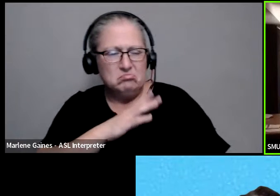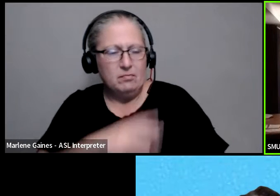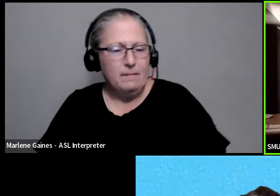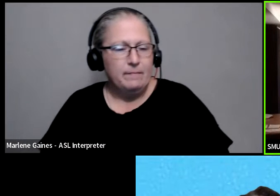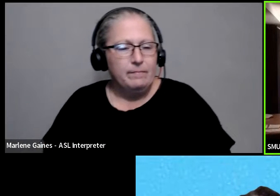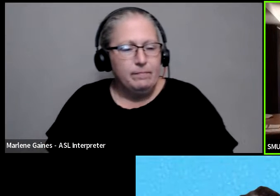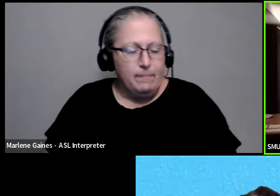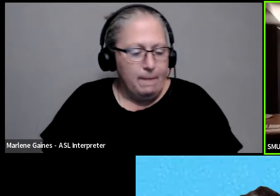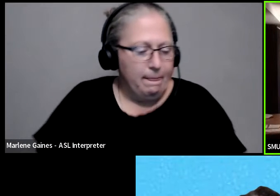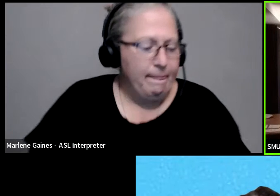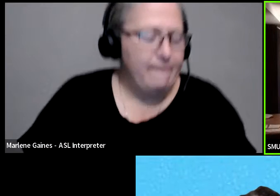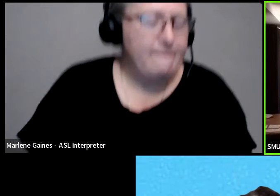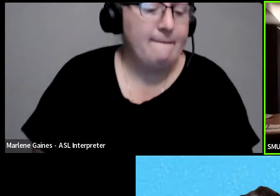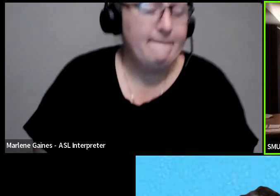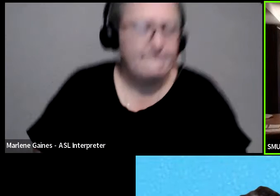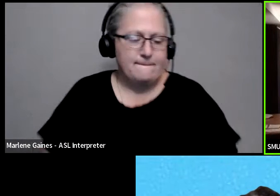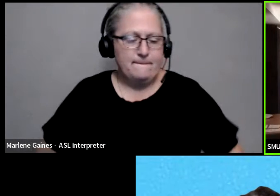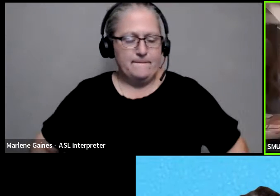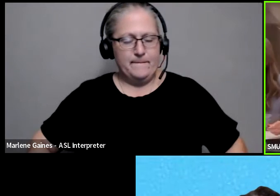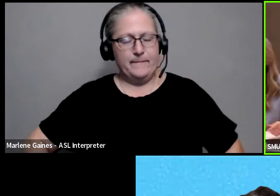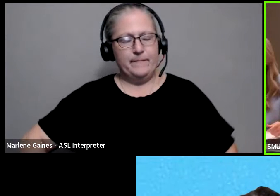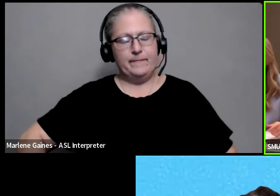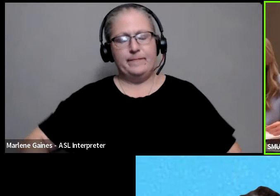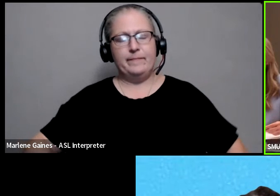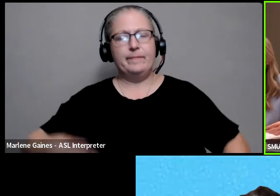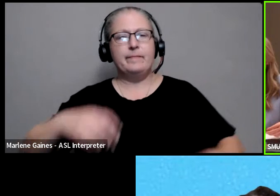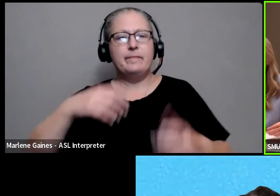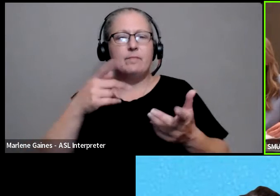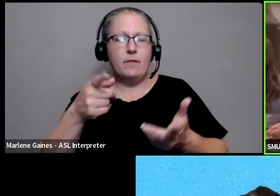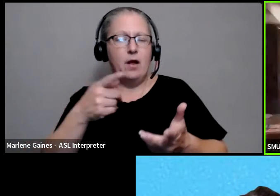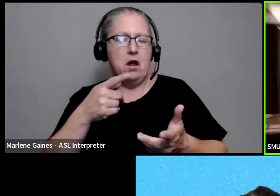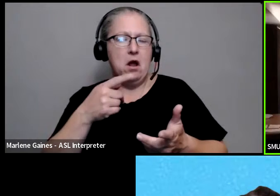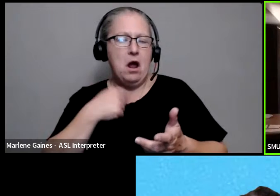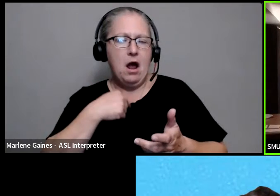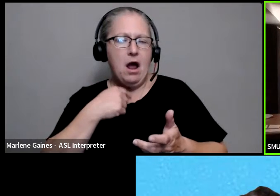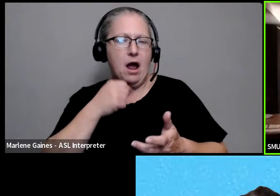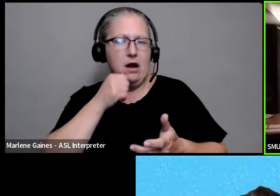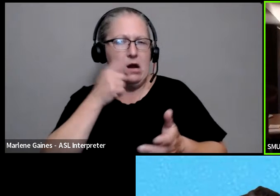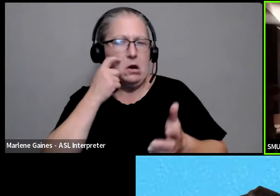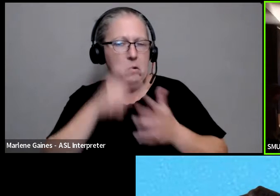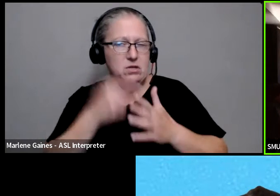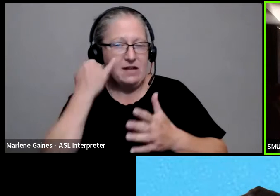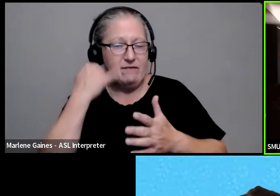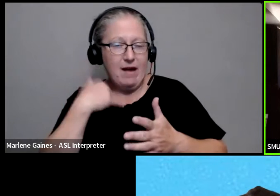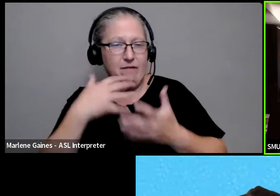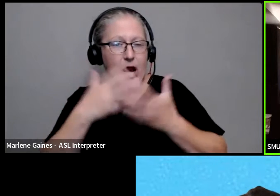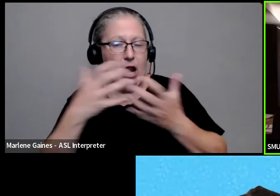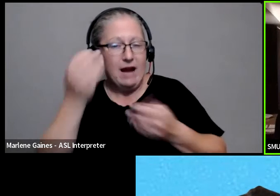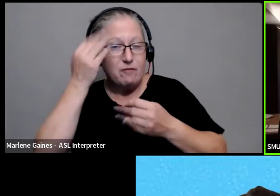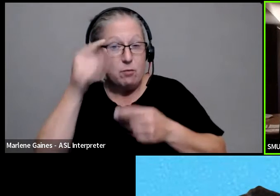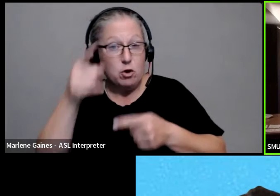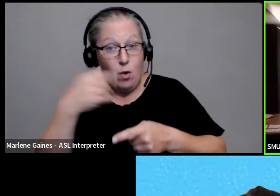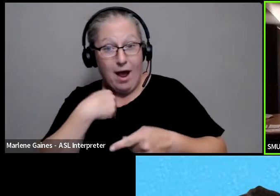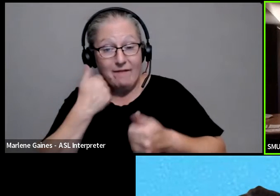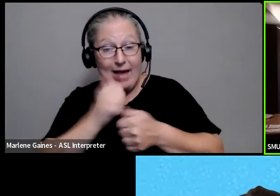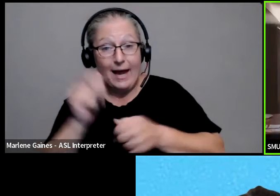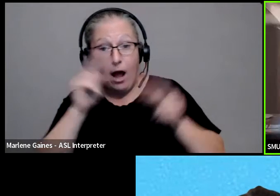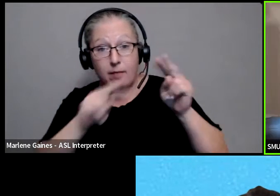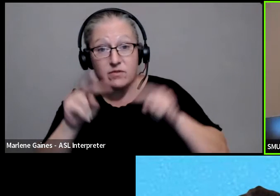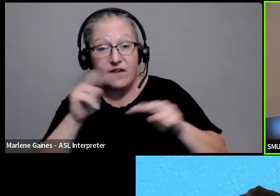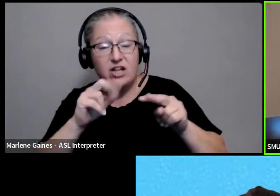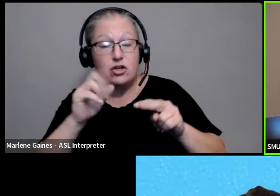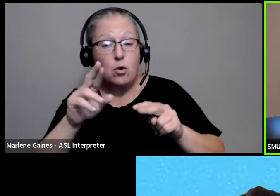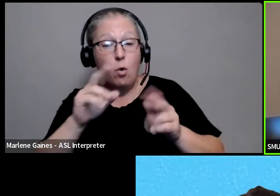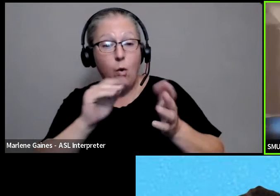Have you noticed, I mean, I didn't get the sense that there's any hard data on this, but do you have any observational or soft data